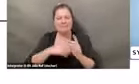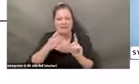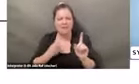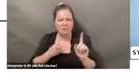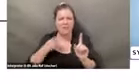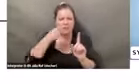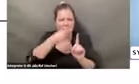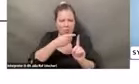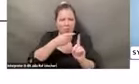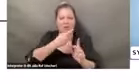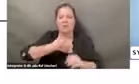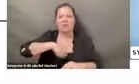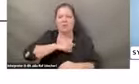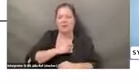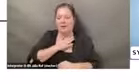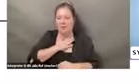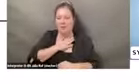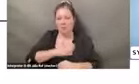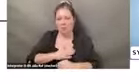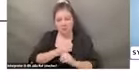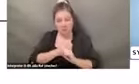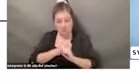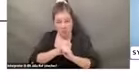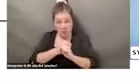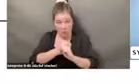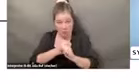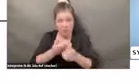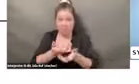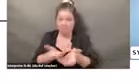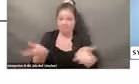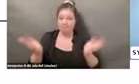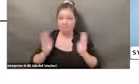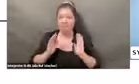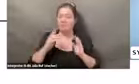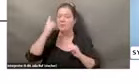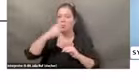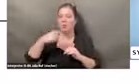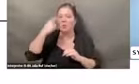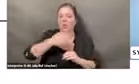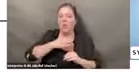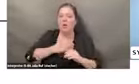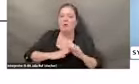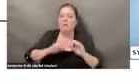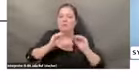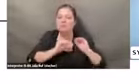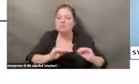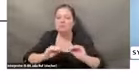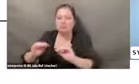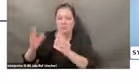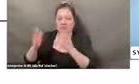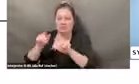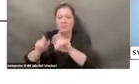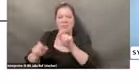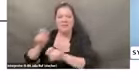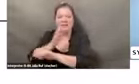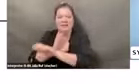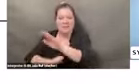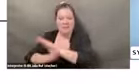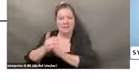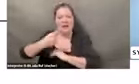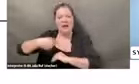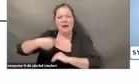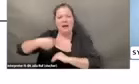support on how to produce training courses that will raise awareness and increase the knowledge of people with disabilities regarding